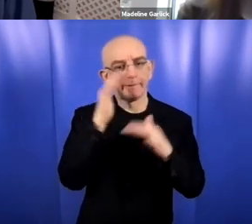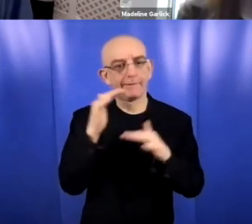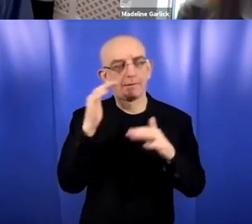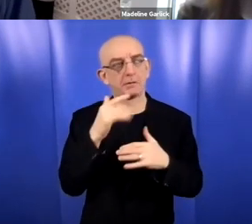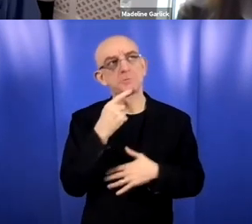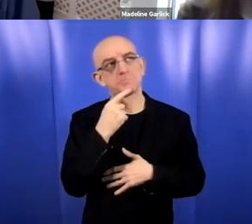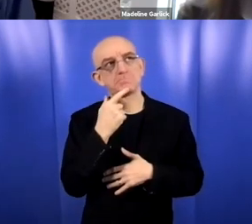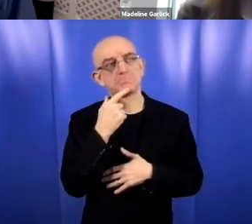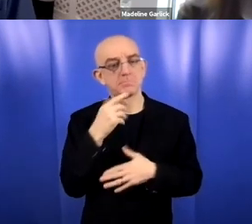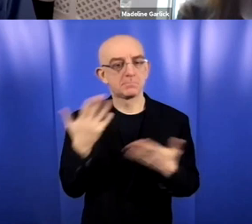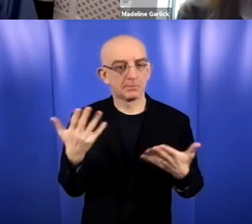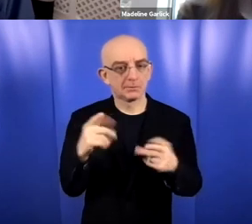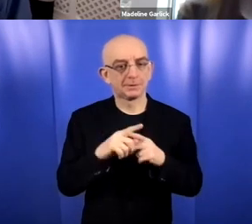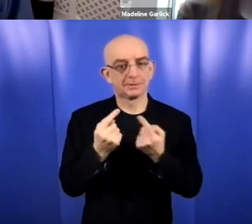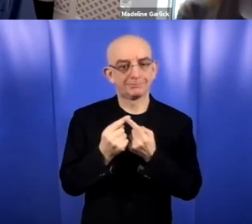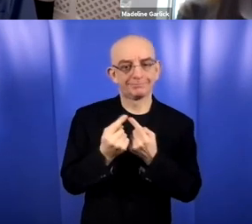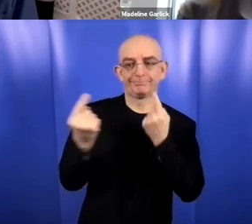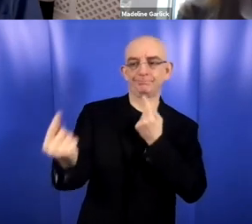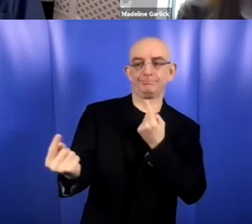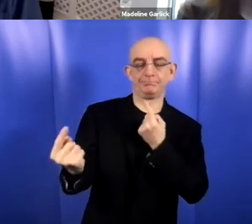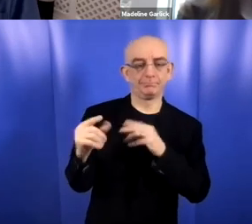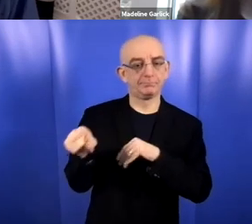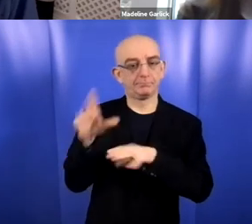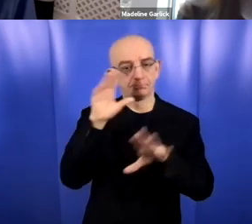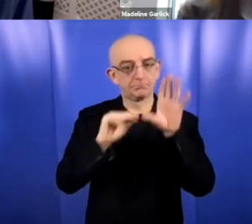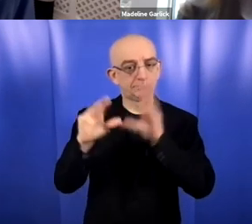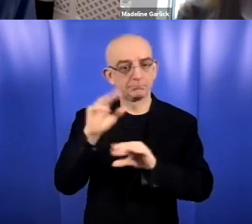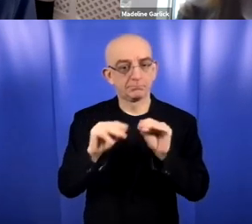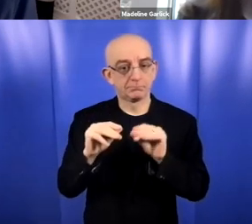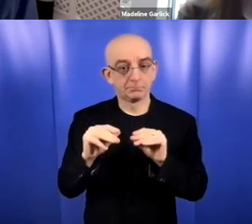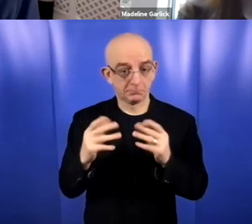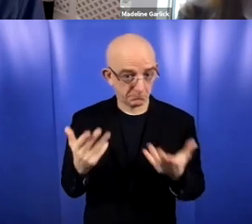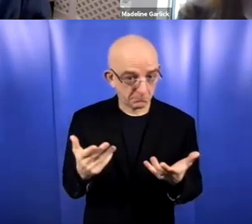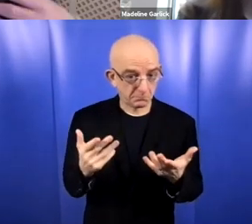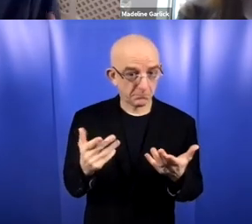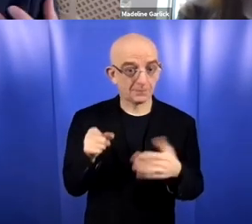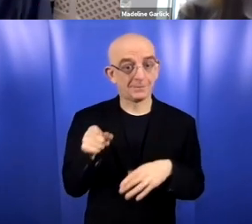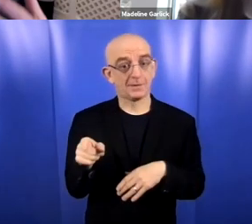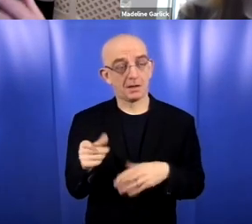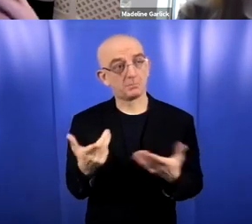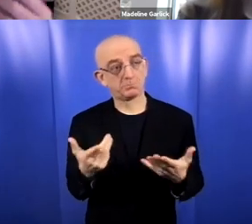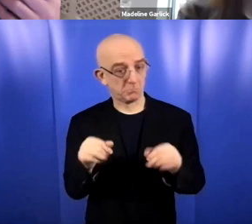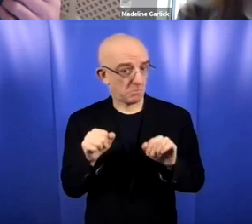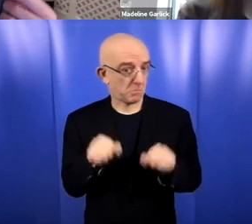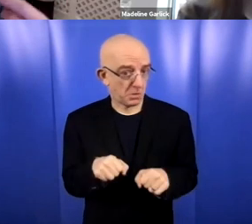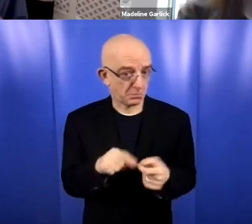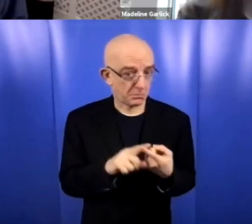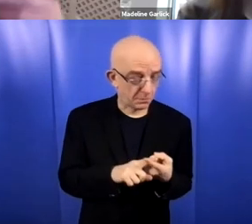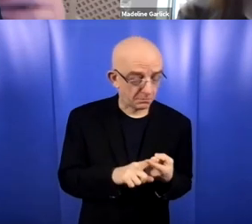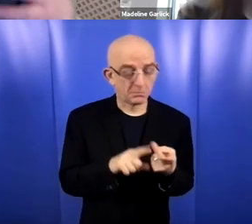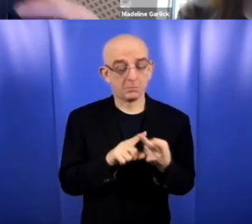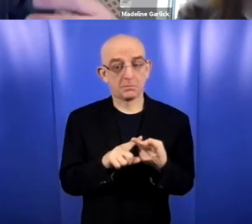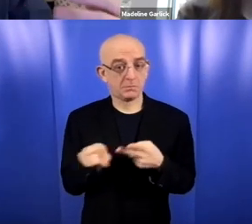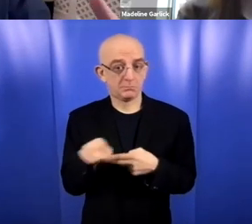people can log into whenever they can, and it's just an internet. We have